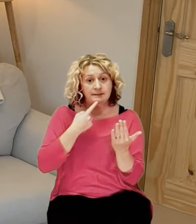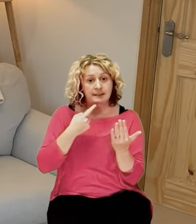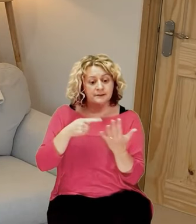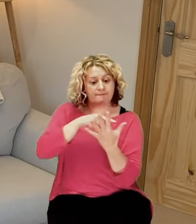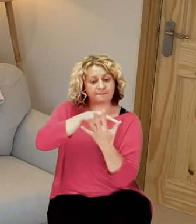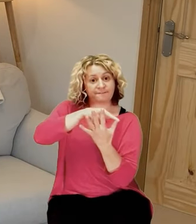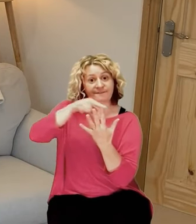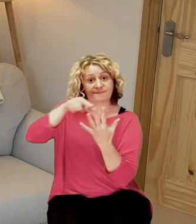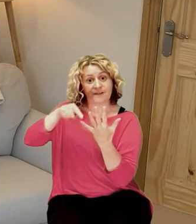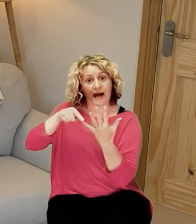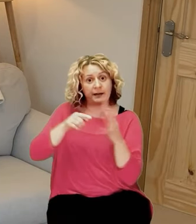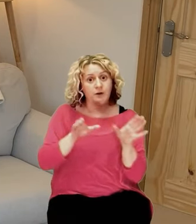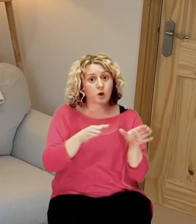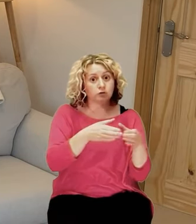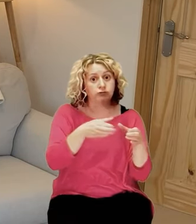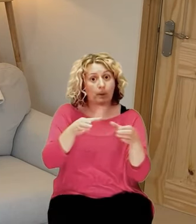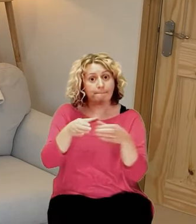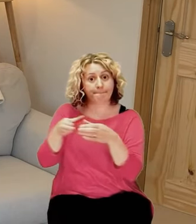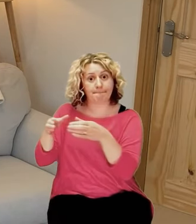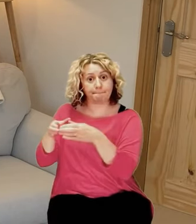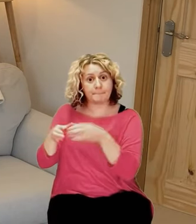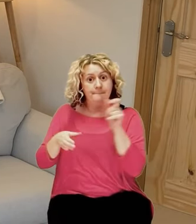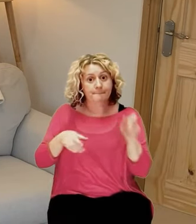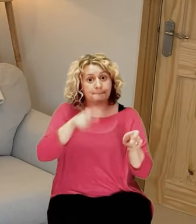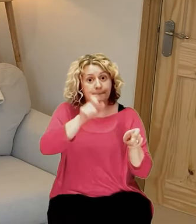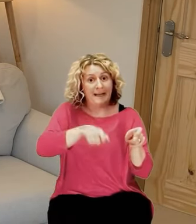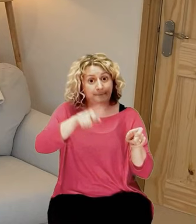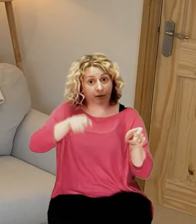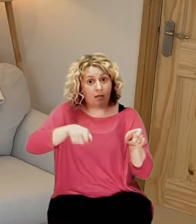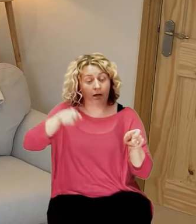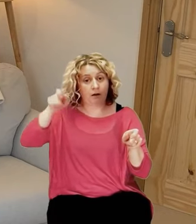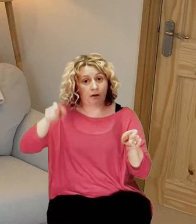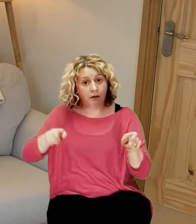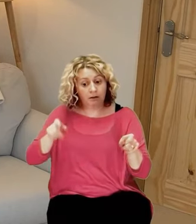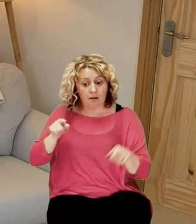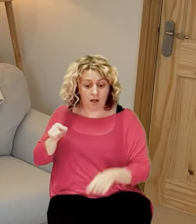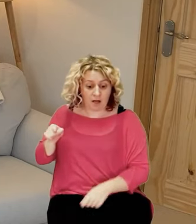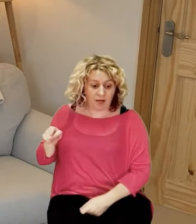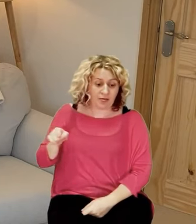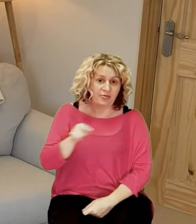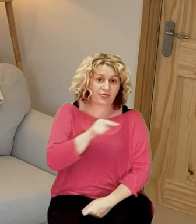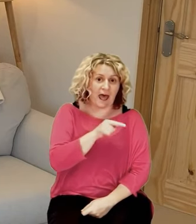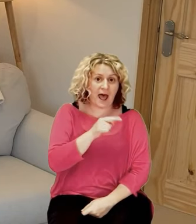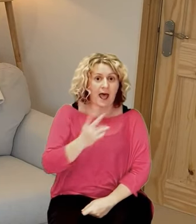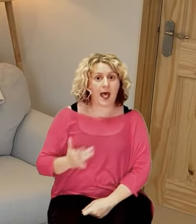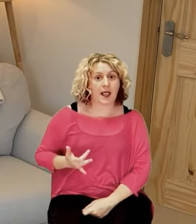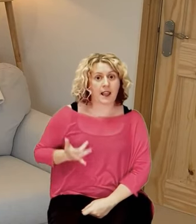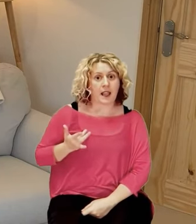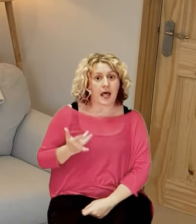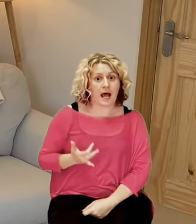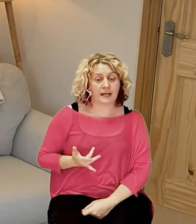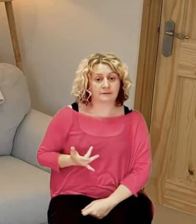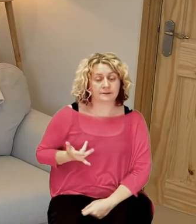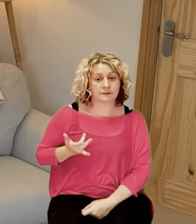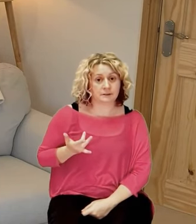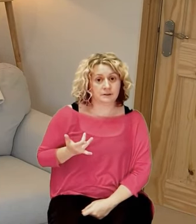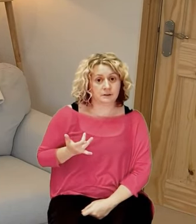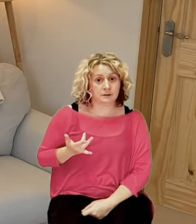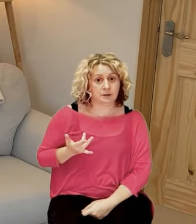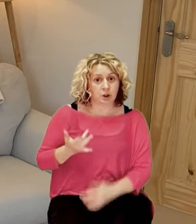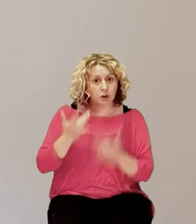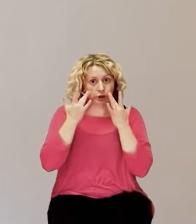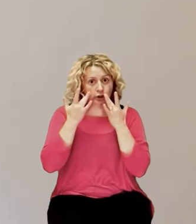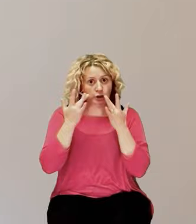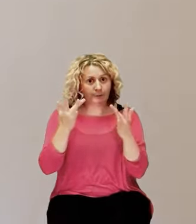these five groups of people, in every way, their lives should make the teaching about God, our Saviour,